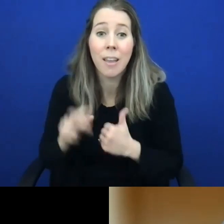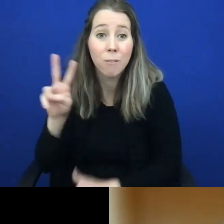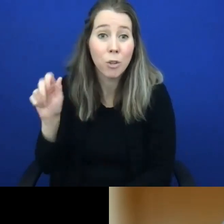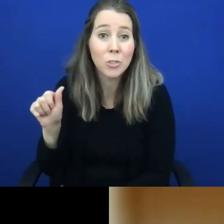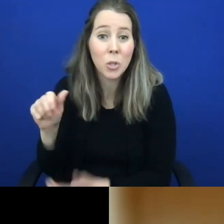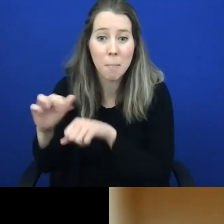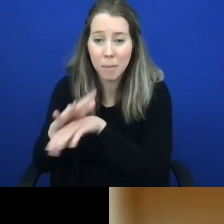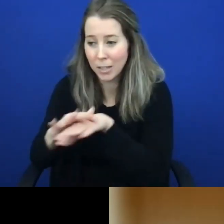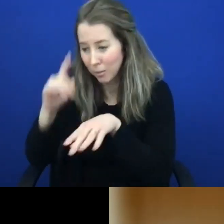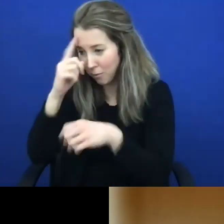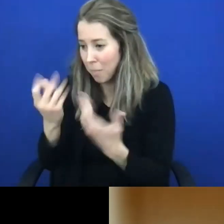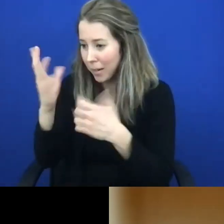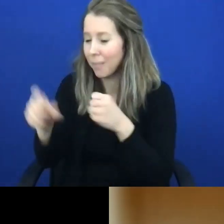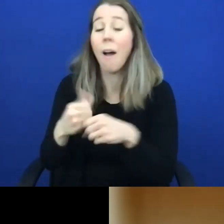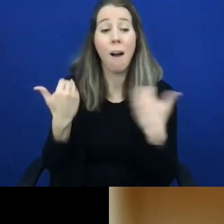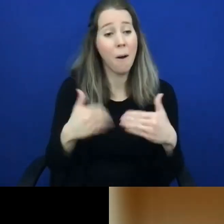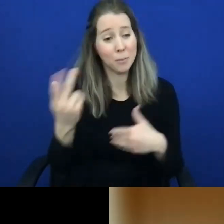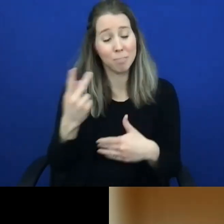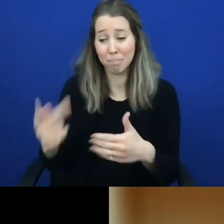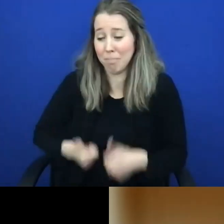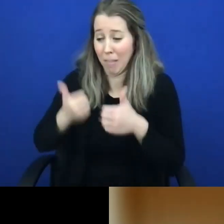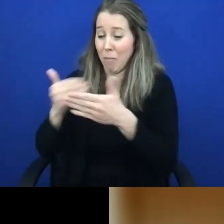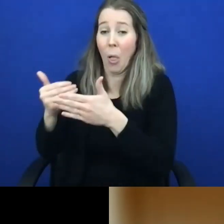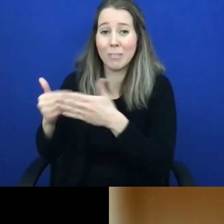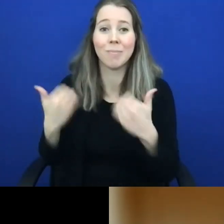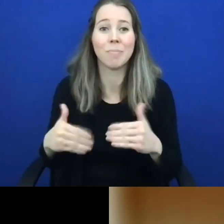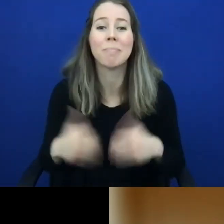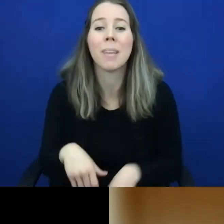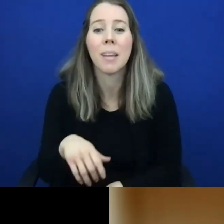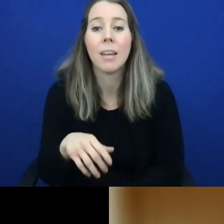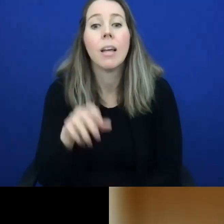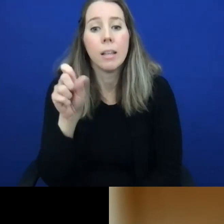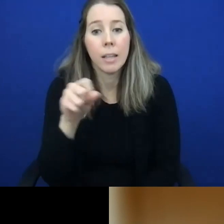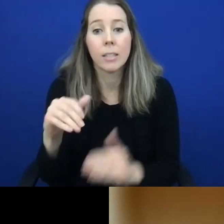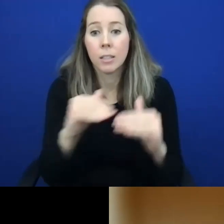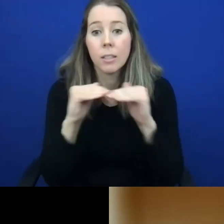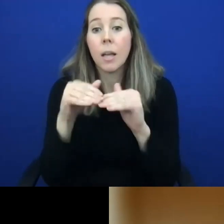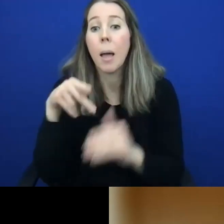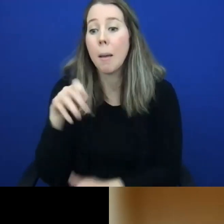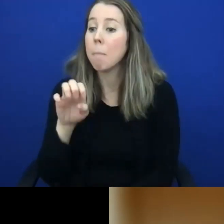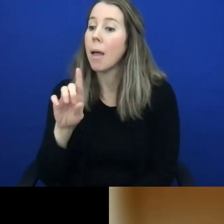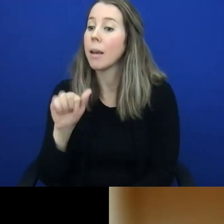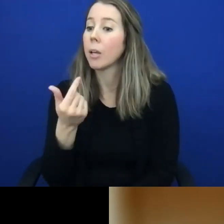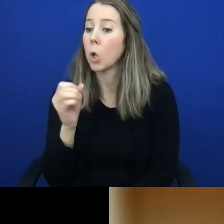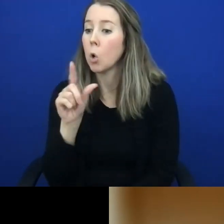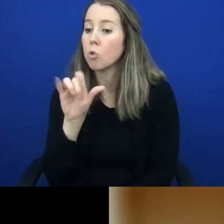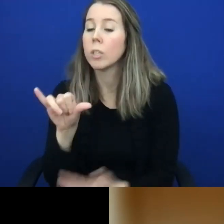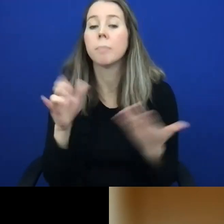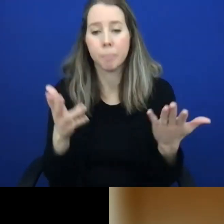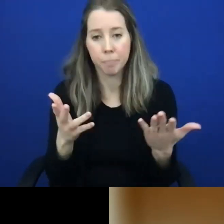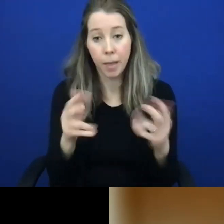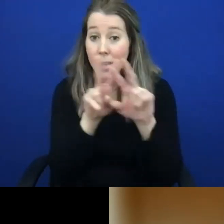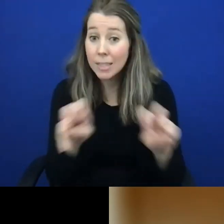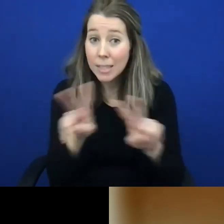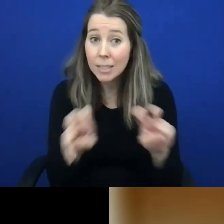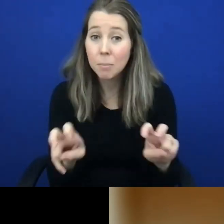years. We were neighbors then. We Yes. were neighbors then. Yes, equitable pedagogies. Well, guess what? Assessment